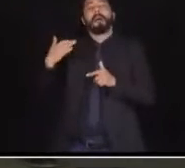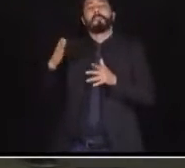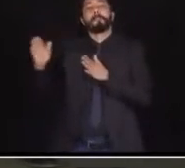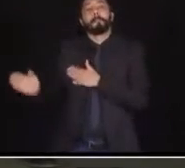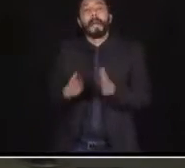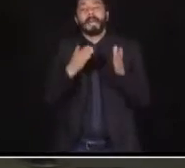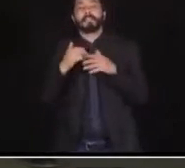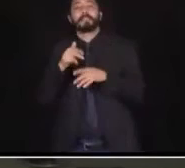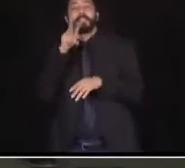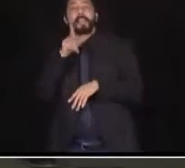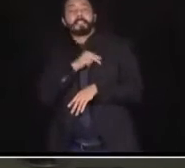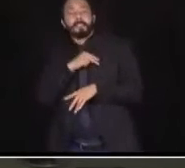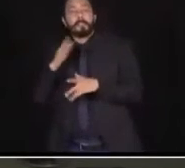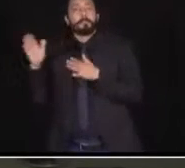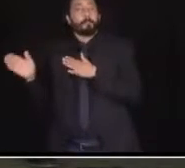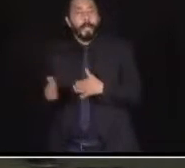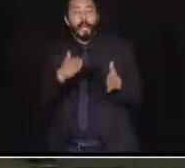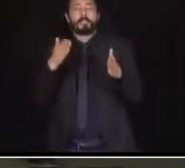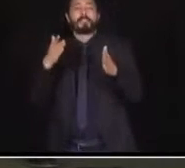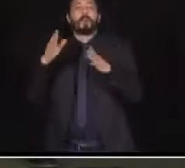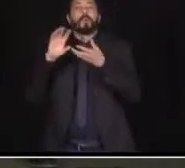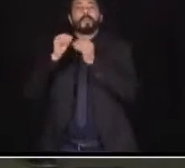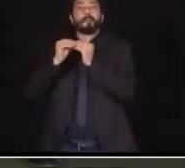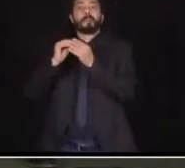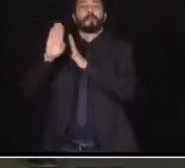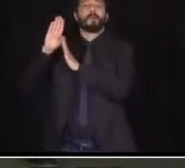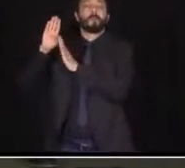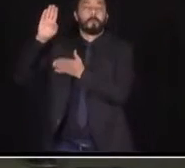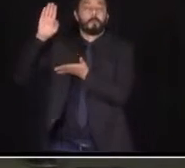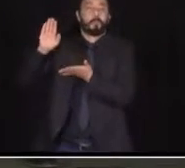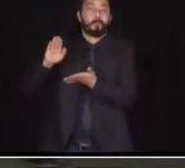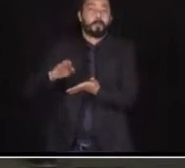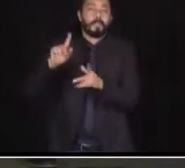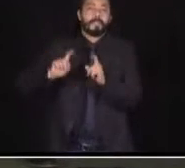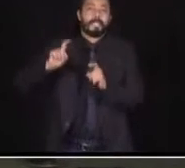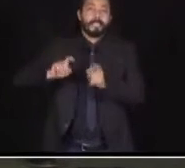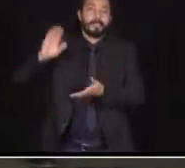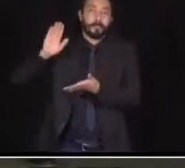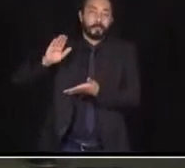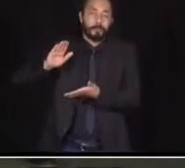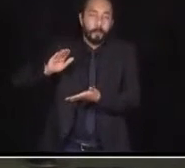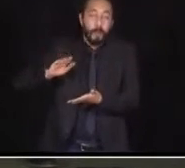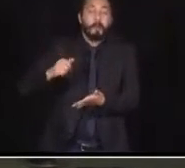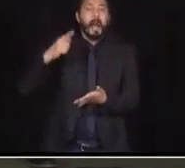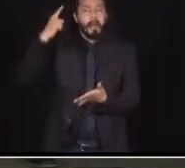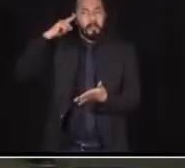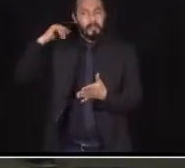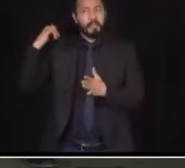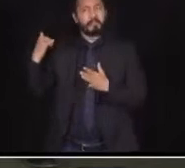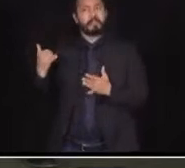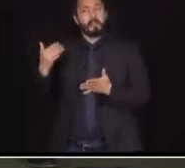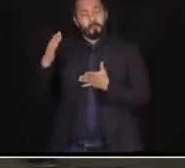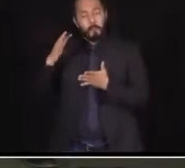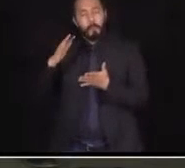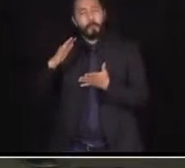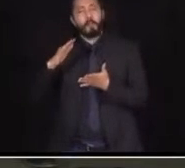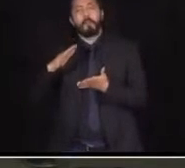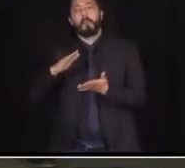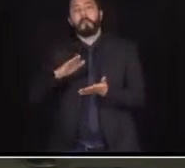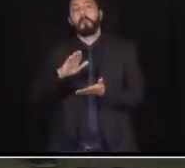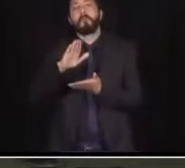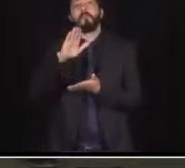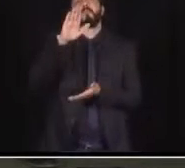was a reason why the numbers dipped. But I'm sure that the numbers will be back up close to 50,000 again within the very